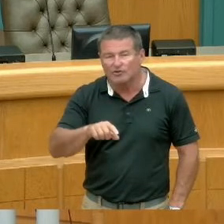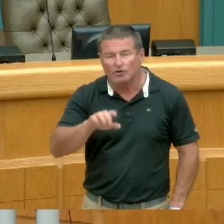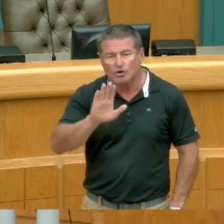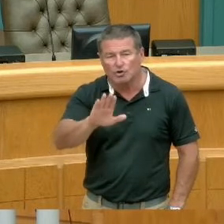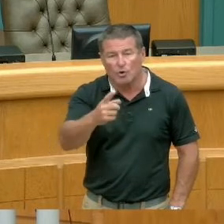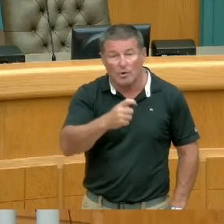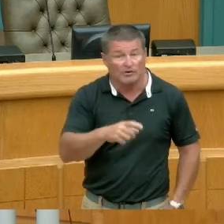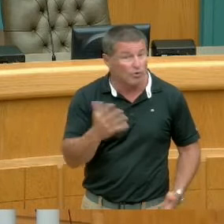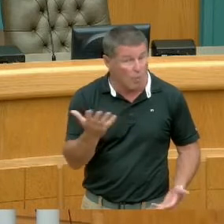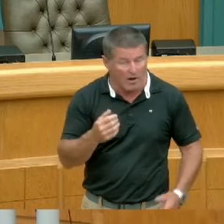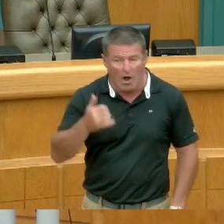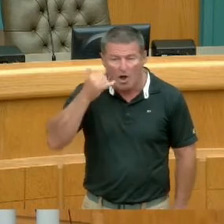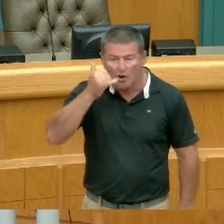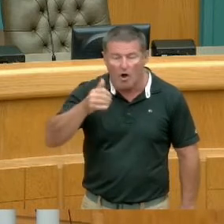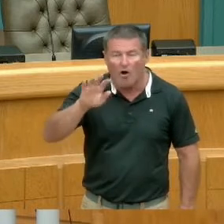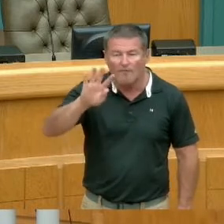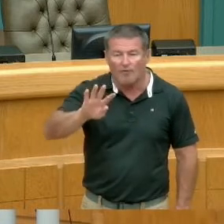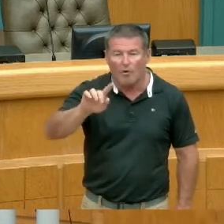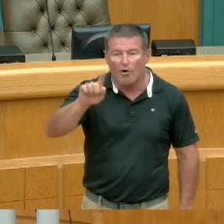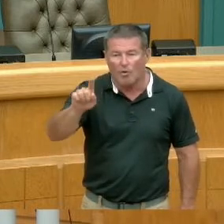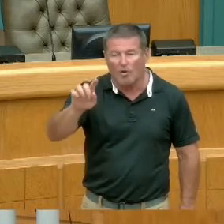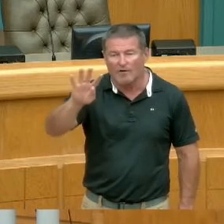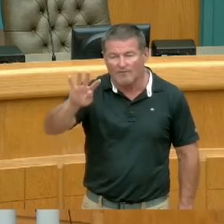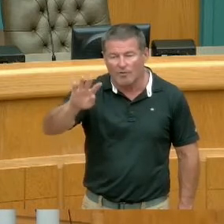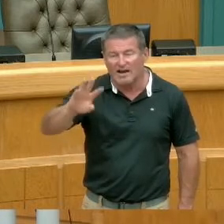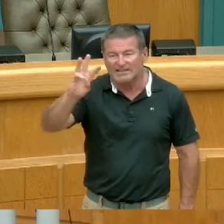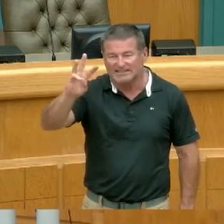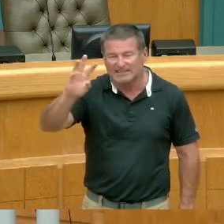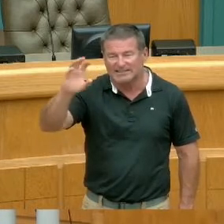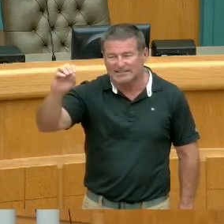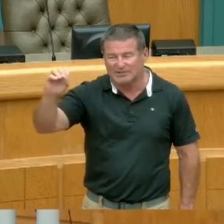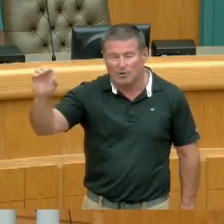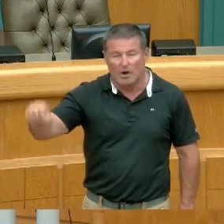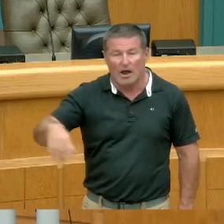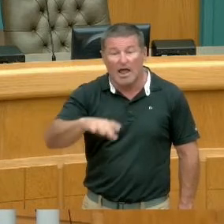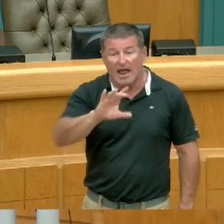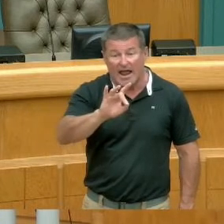414-6000 or at 888-0444 or